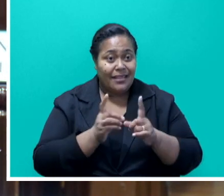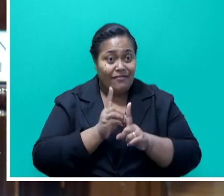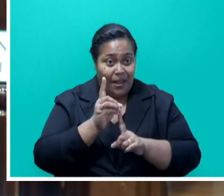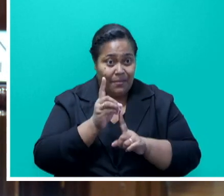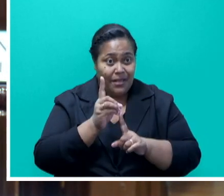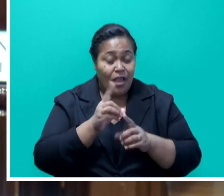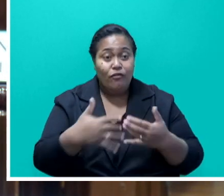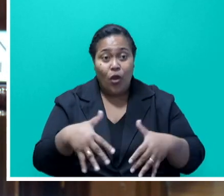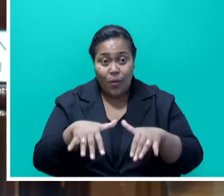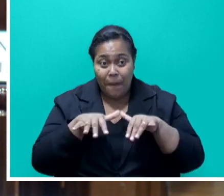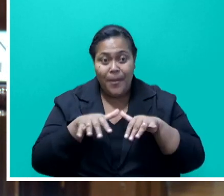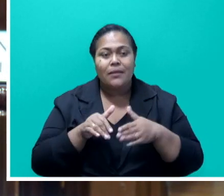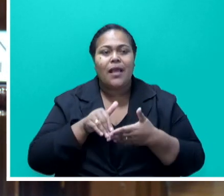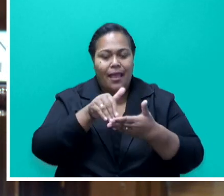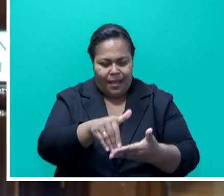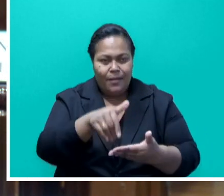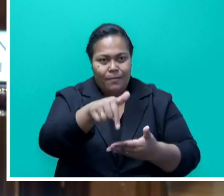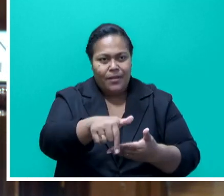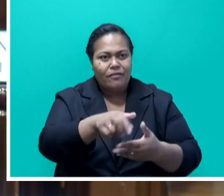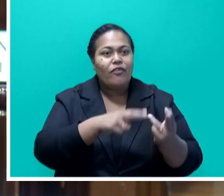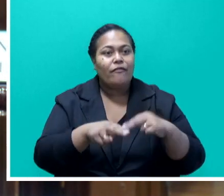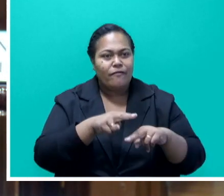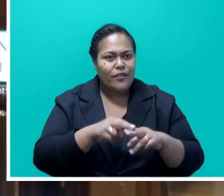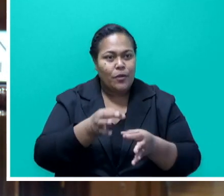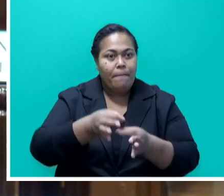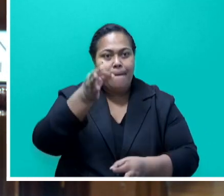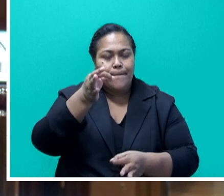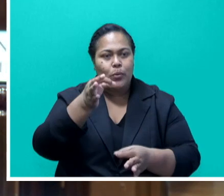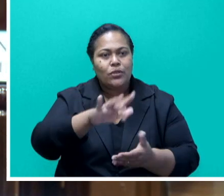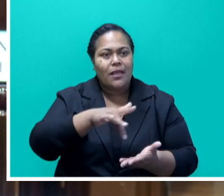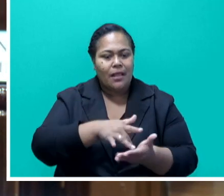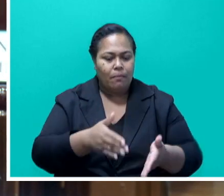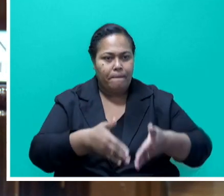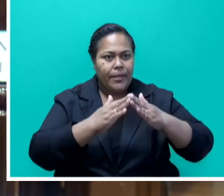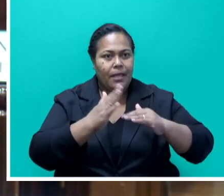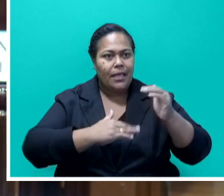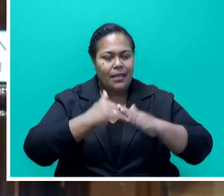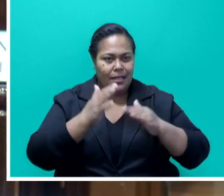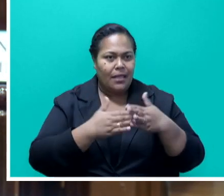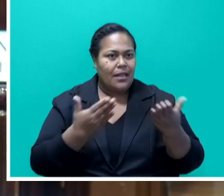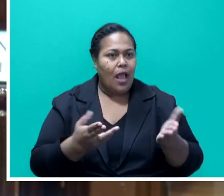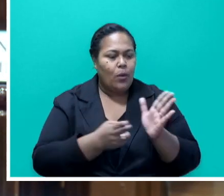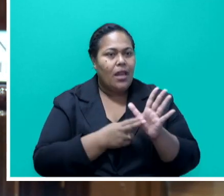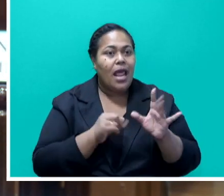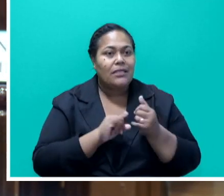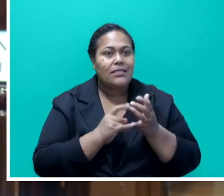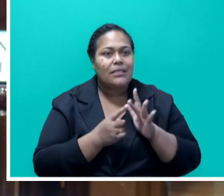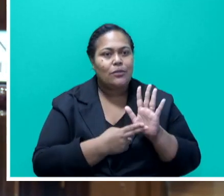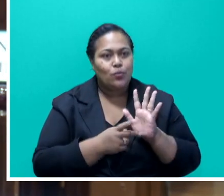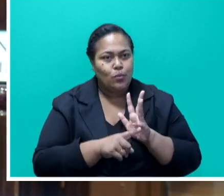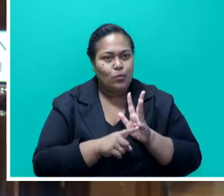is helping with the construction of the Fiji Bamboo Center at the Forestry Station at Nasinu. The center will